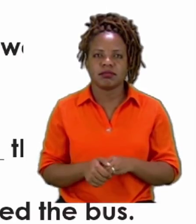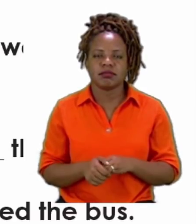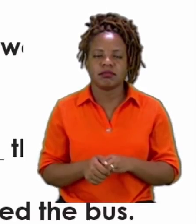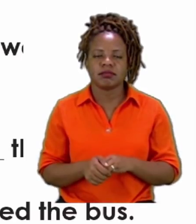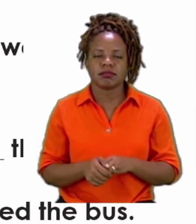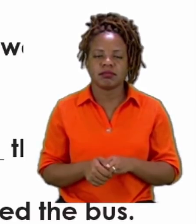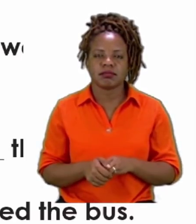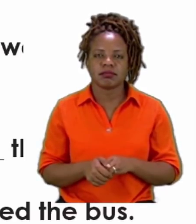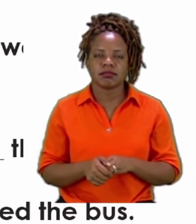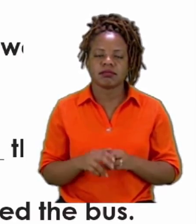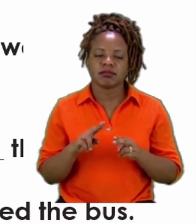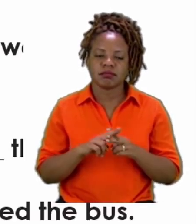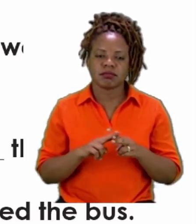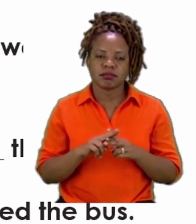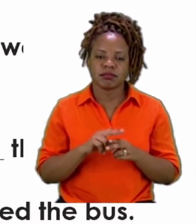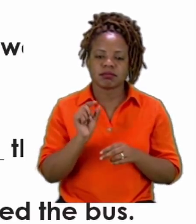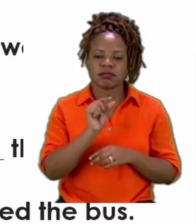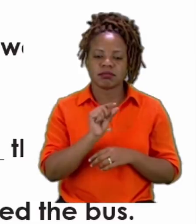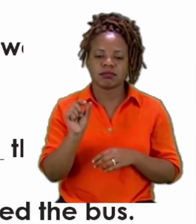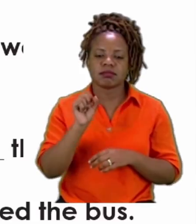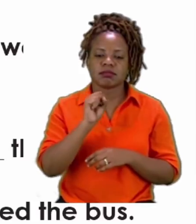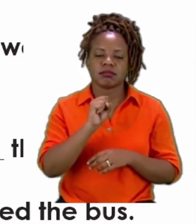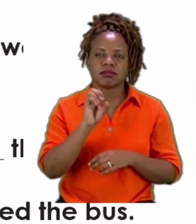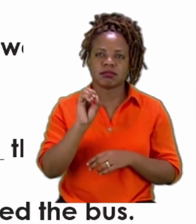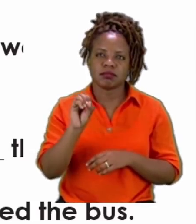complete using the word so.